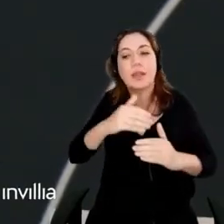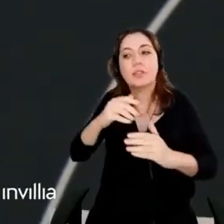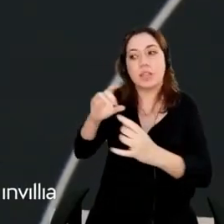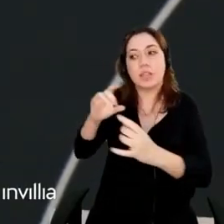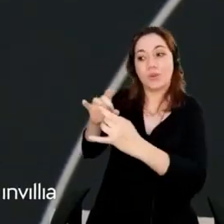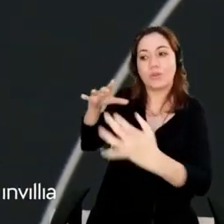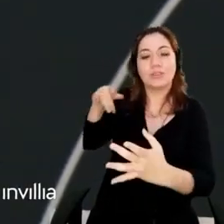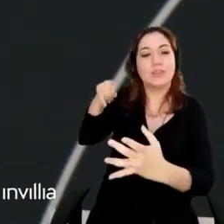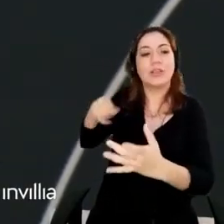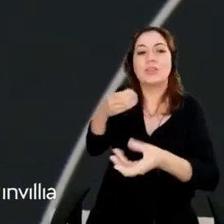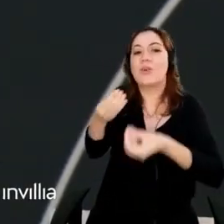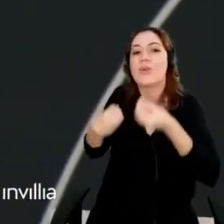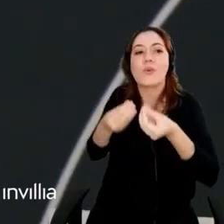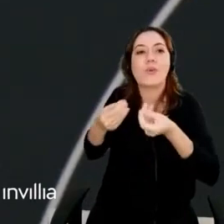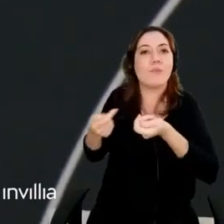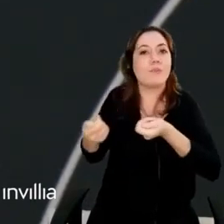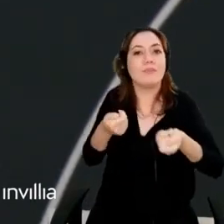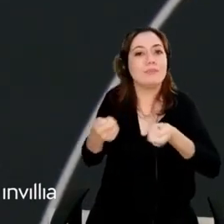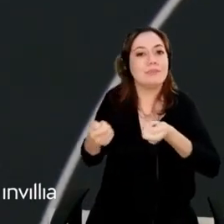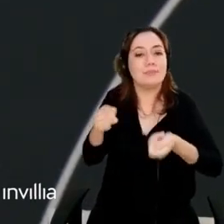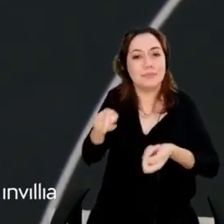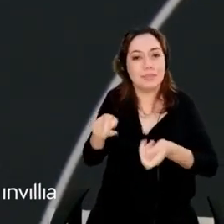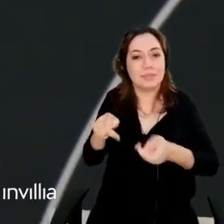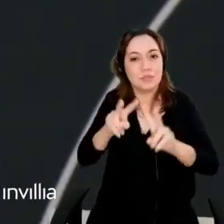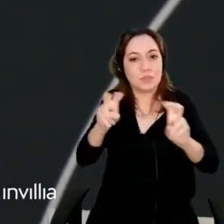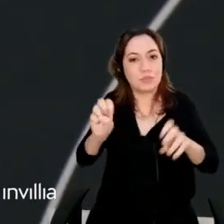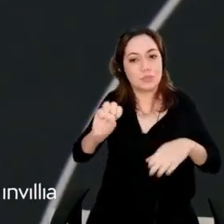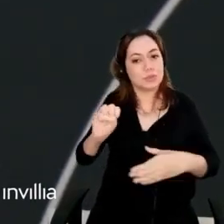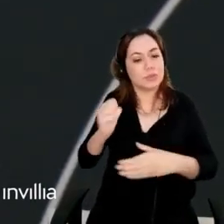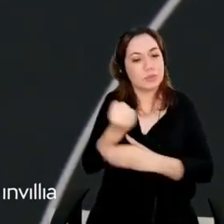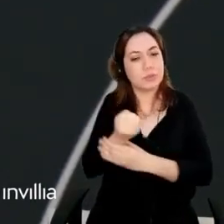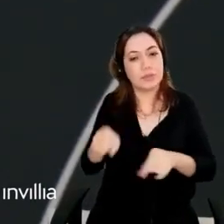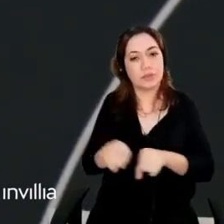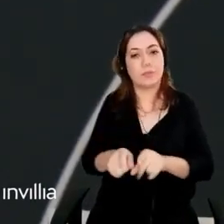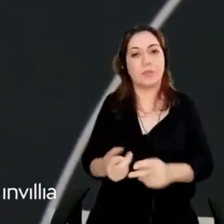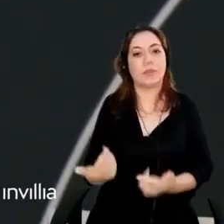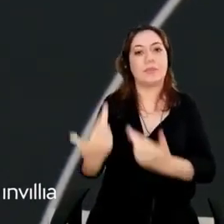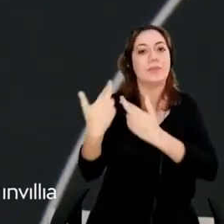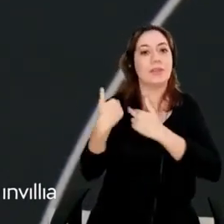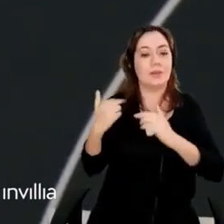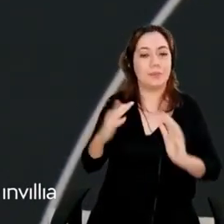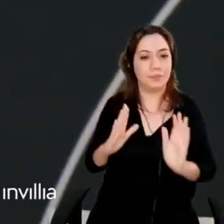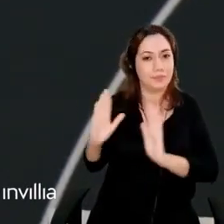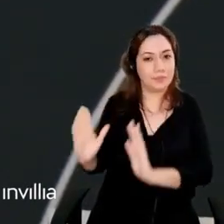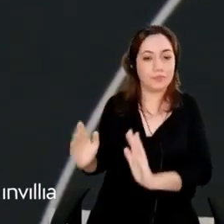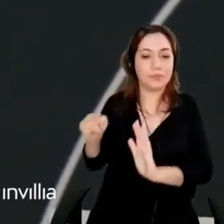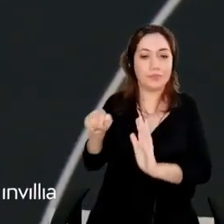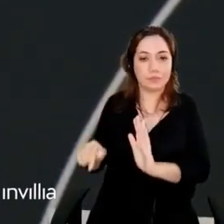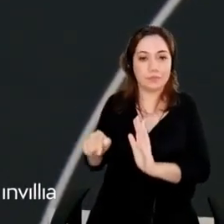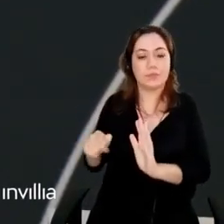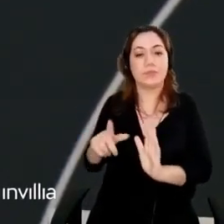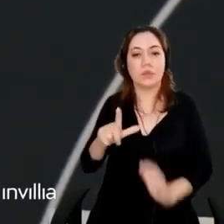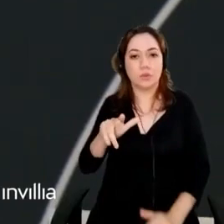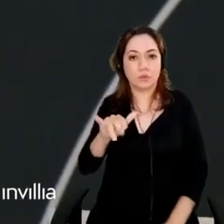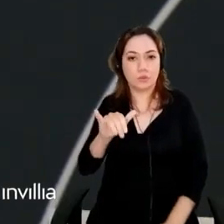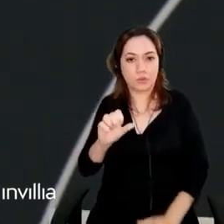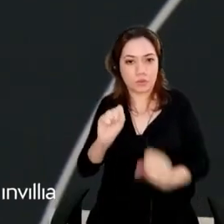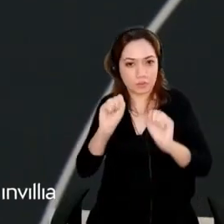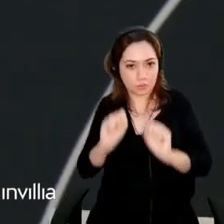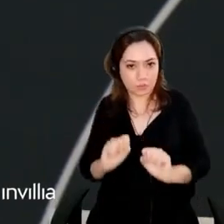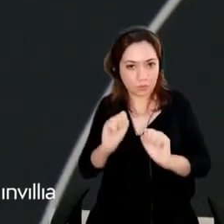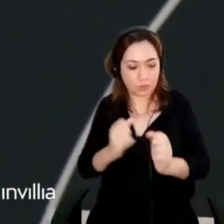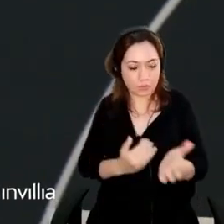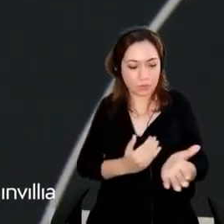when it comes to the security and the responsibility part. So, Luis, can you start sharing with us what